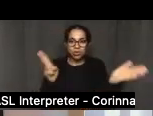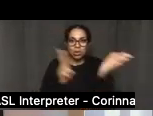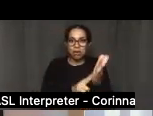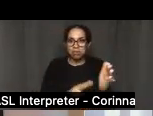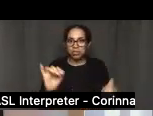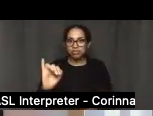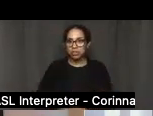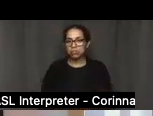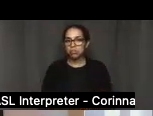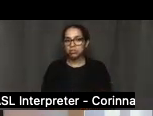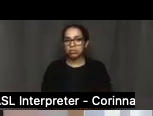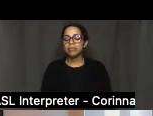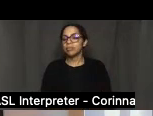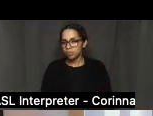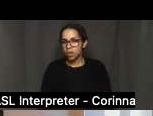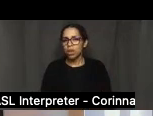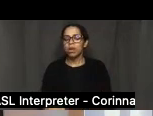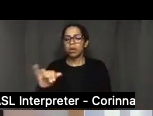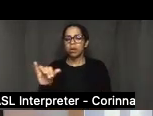We also have just about 18%,